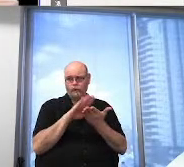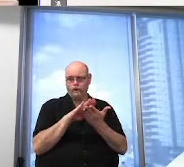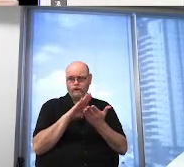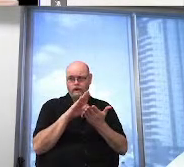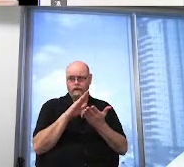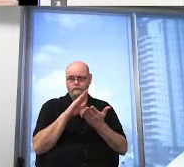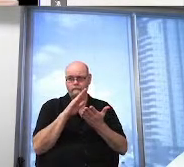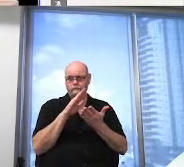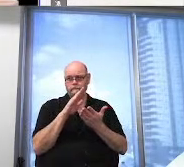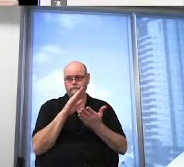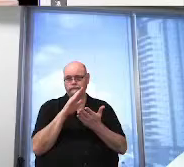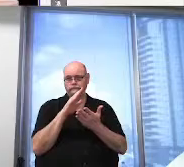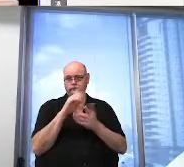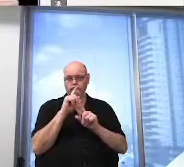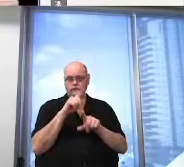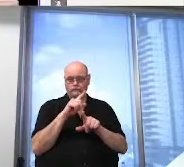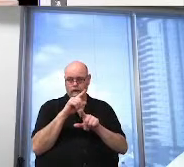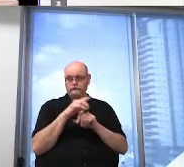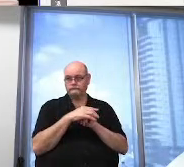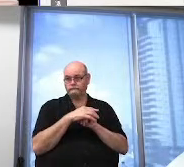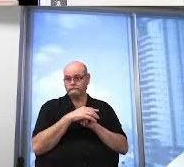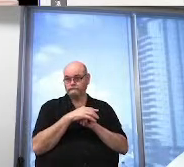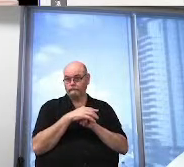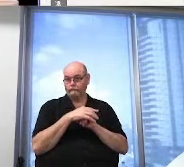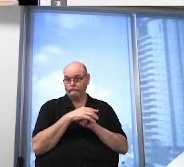on your request to Mr. Melendez.